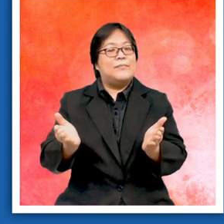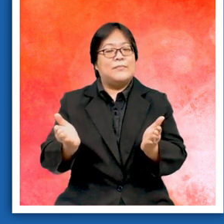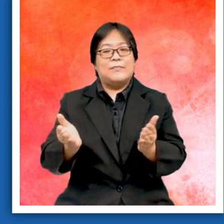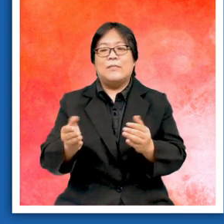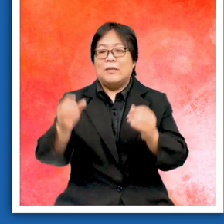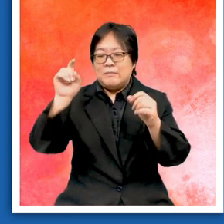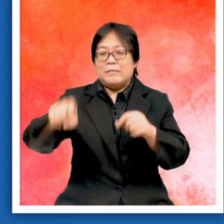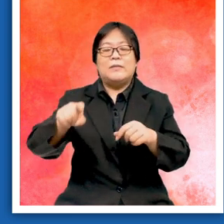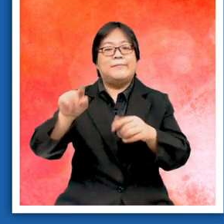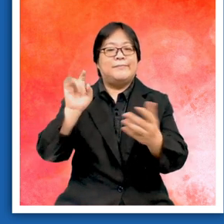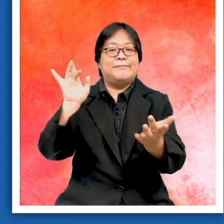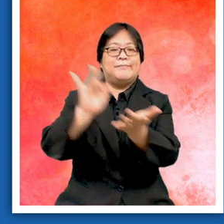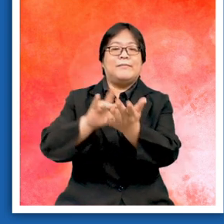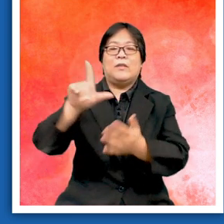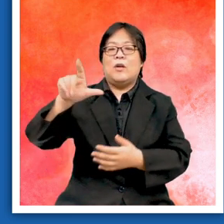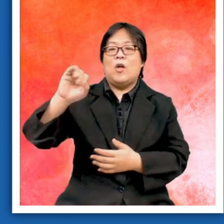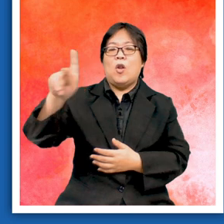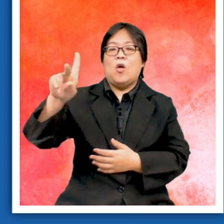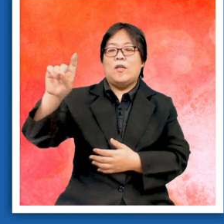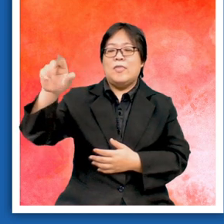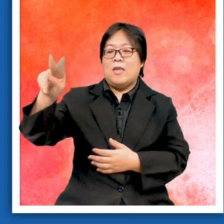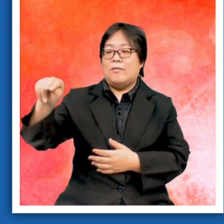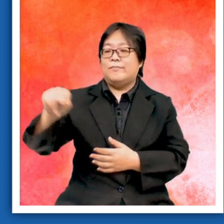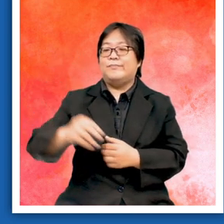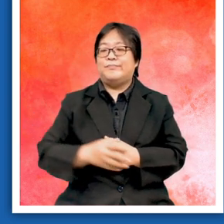lockdown browser. So let me zoom in.